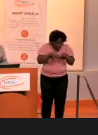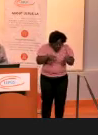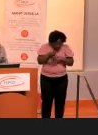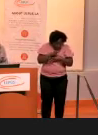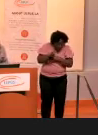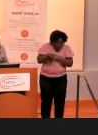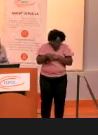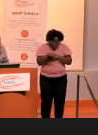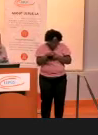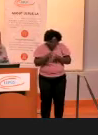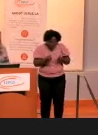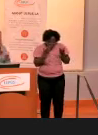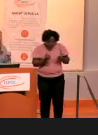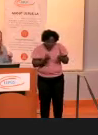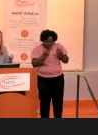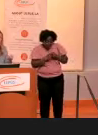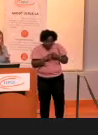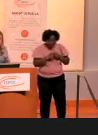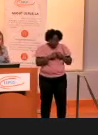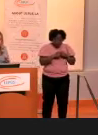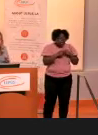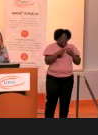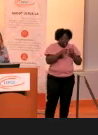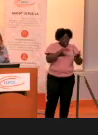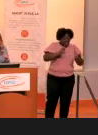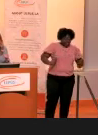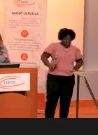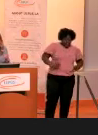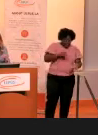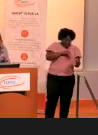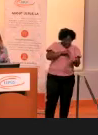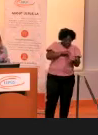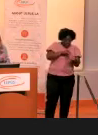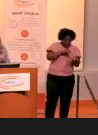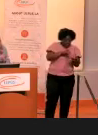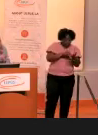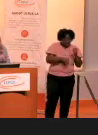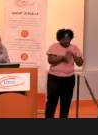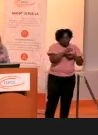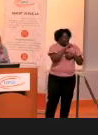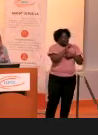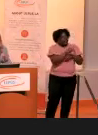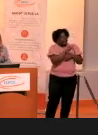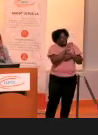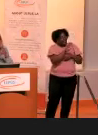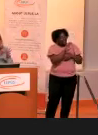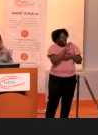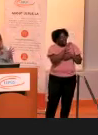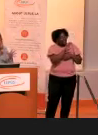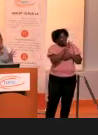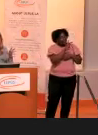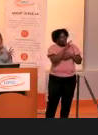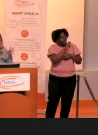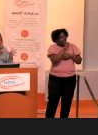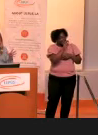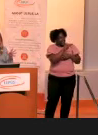to creatinine ratio. The kidney doctors like to also do the albumin to creatinine ratio. So those are two